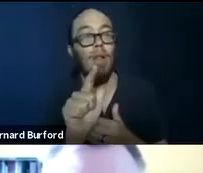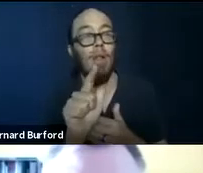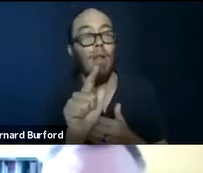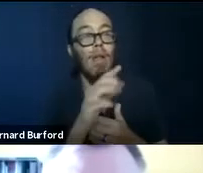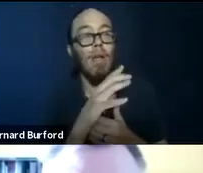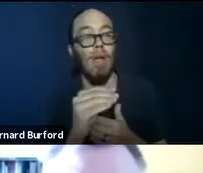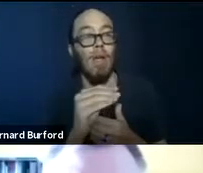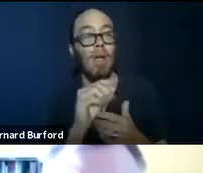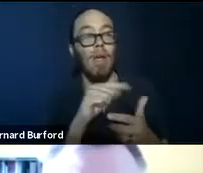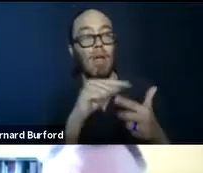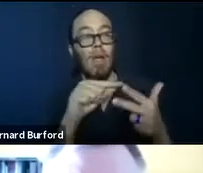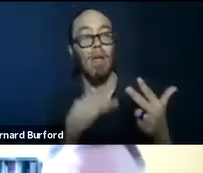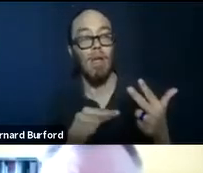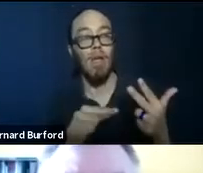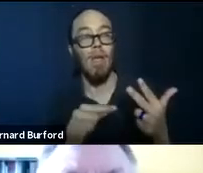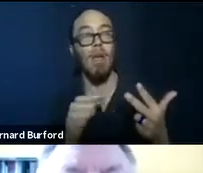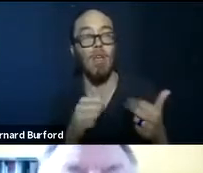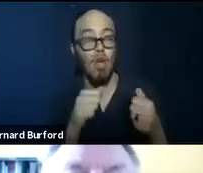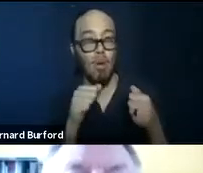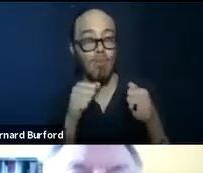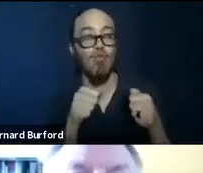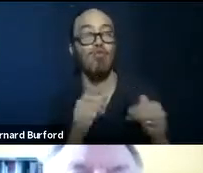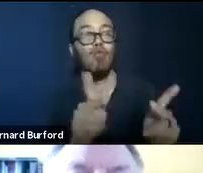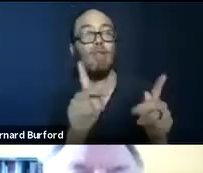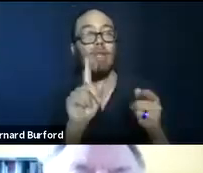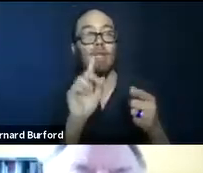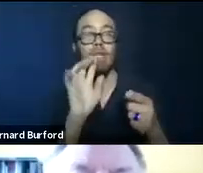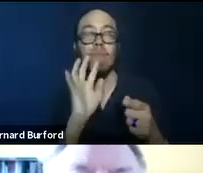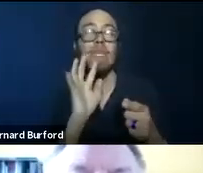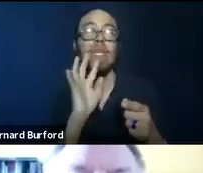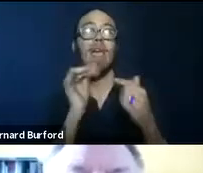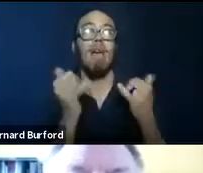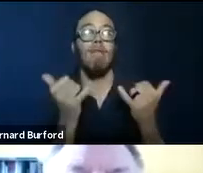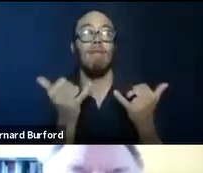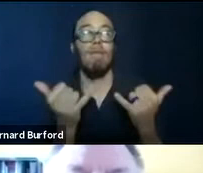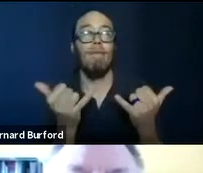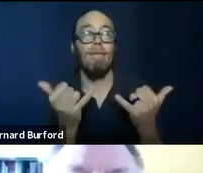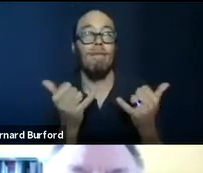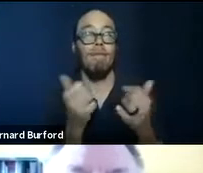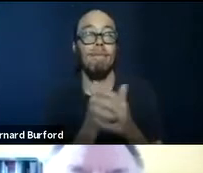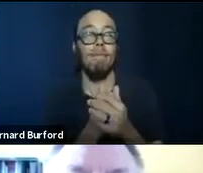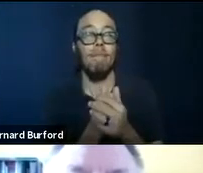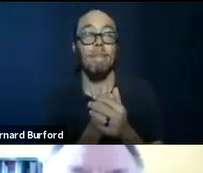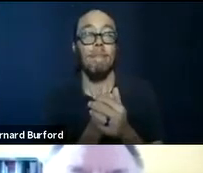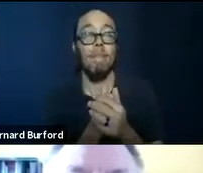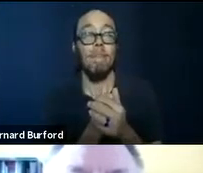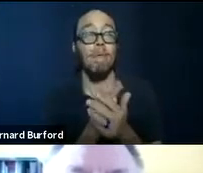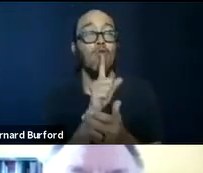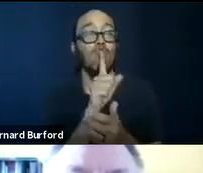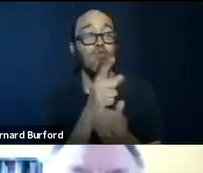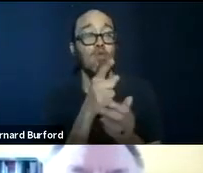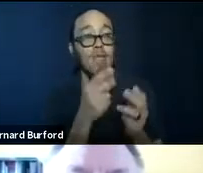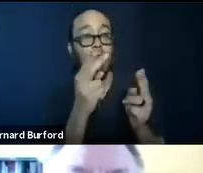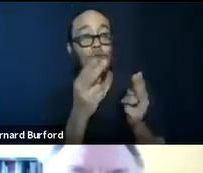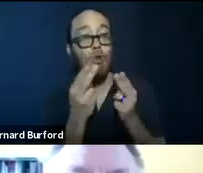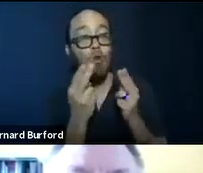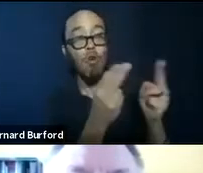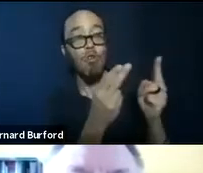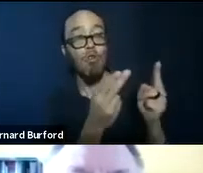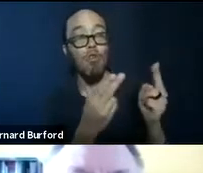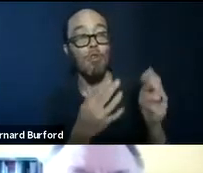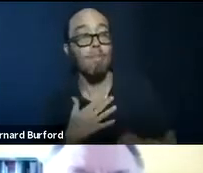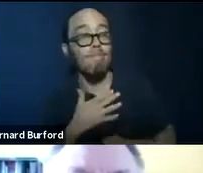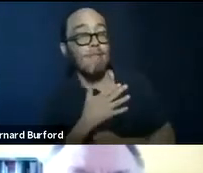and Rami, for the opportunity to speak to you today. It is a real honor and a pleasure